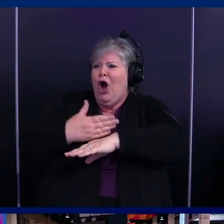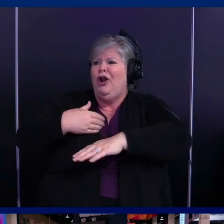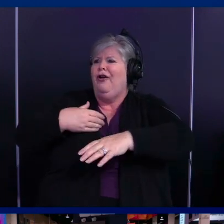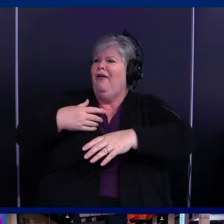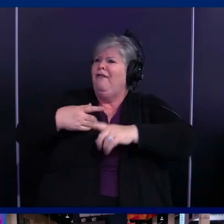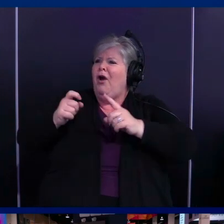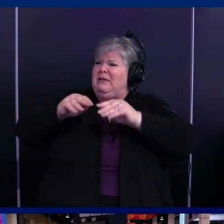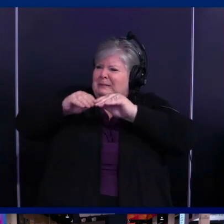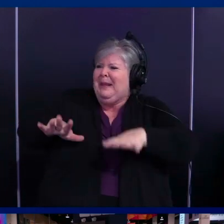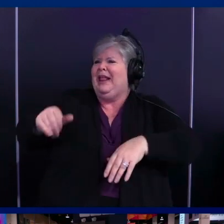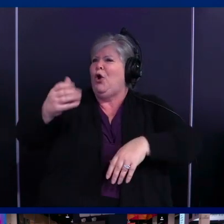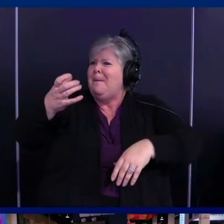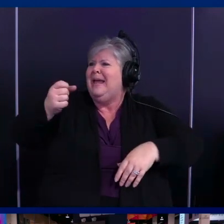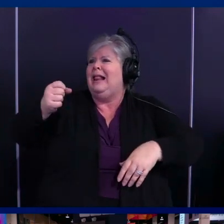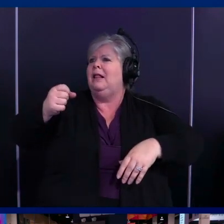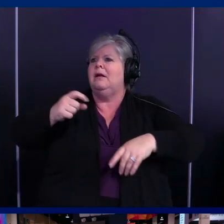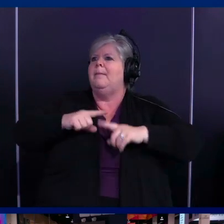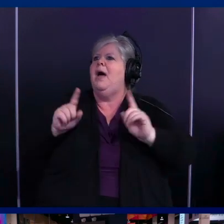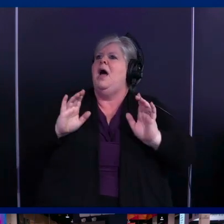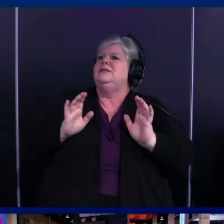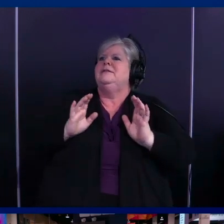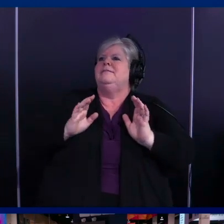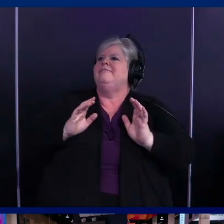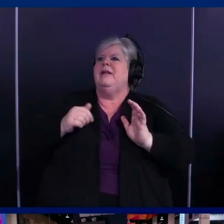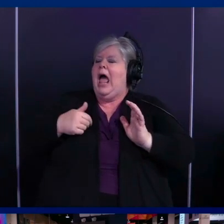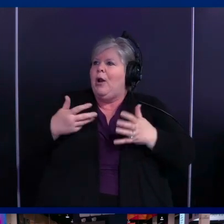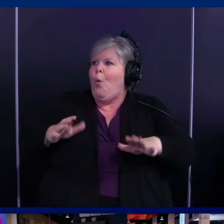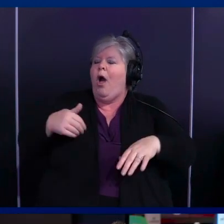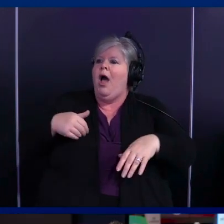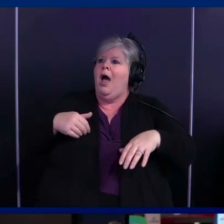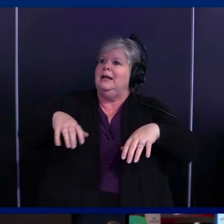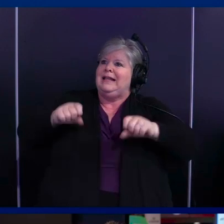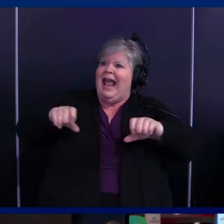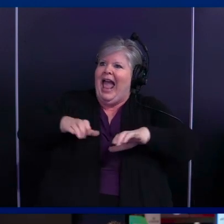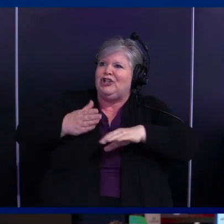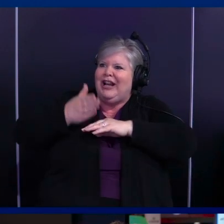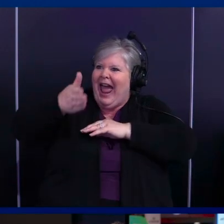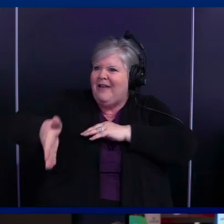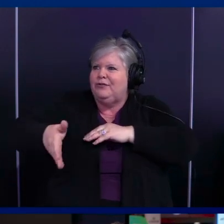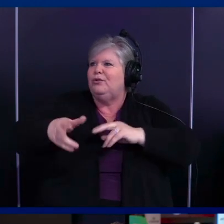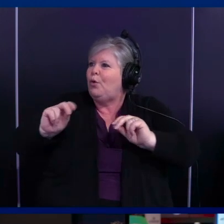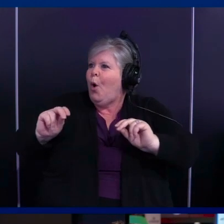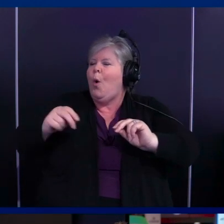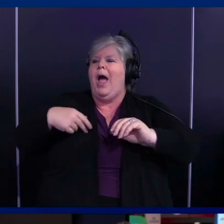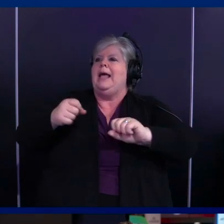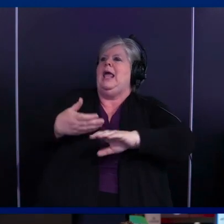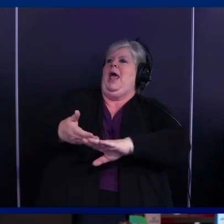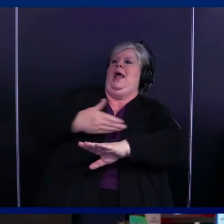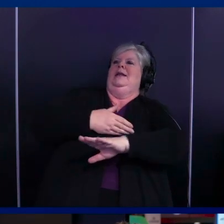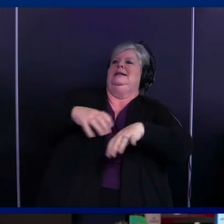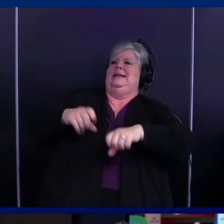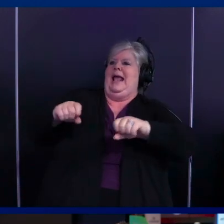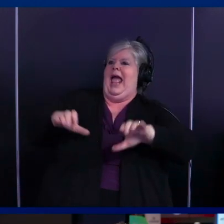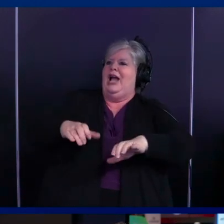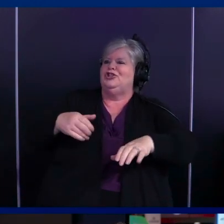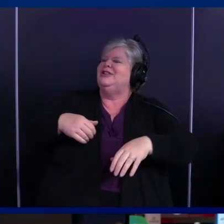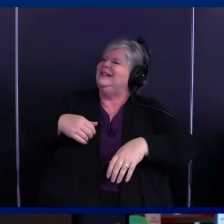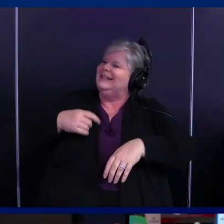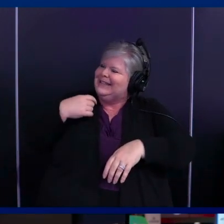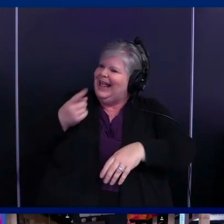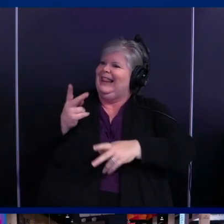just being reactionary and saying, "No, it's spilled. Now I got to clean it up." It's like, no, let's keep the milk on the table, please.